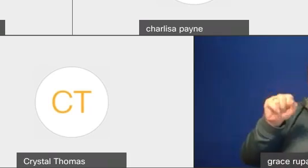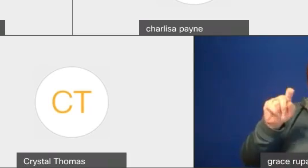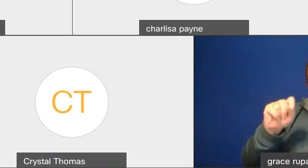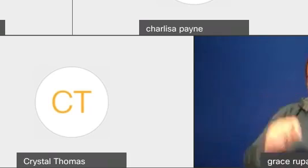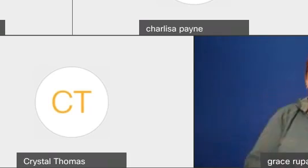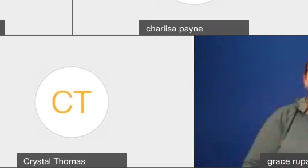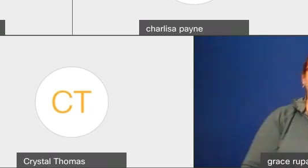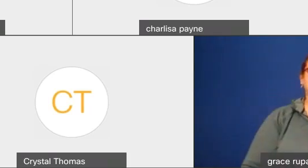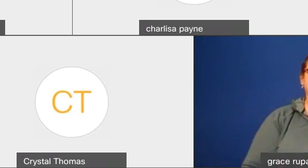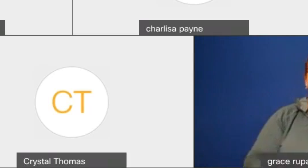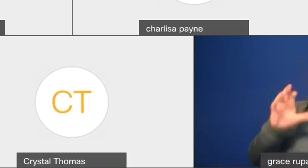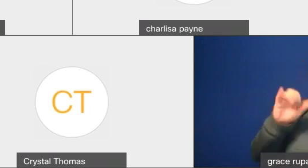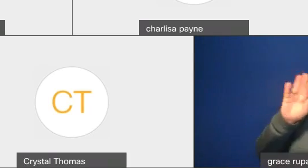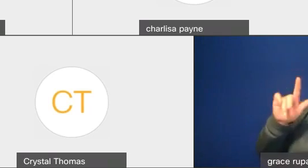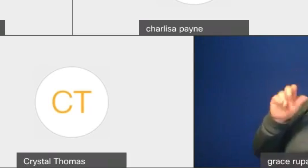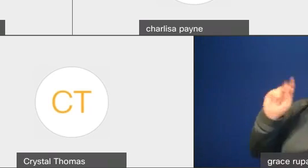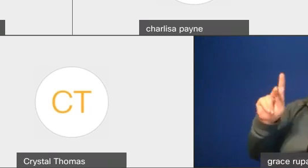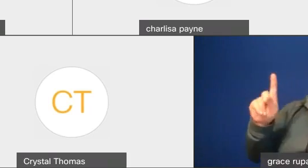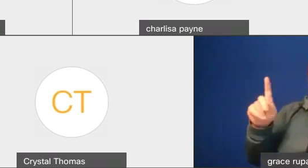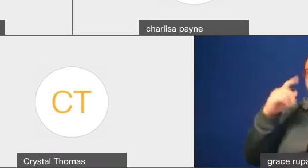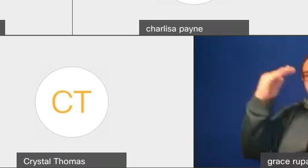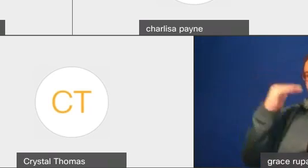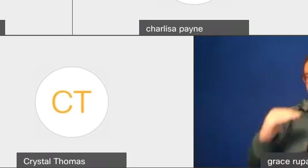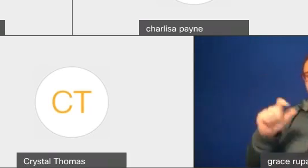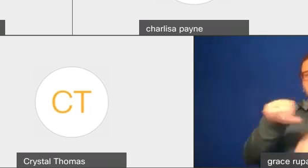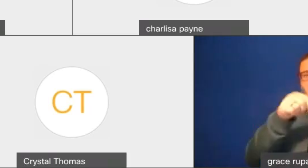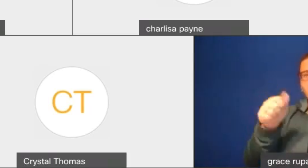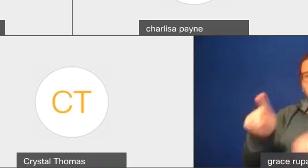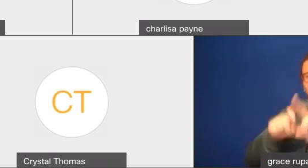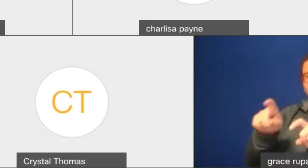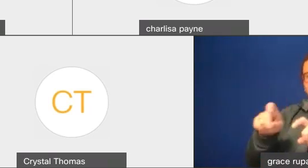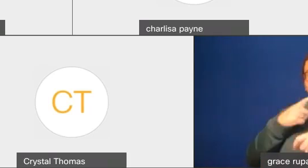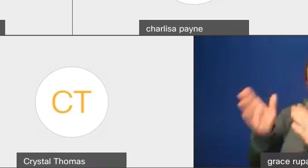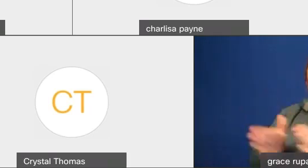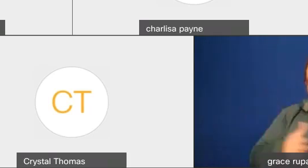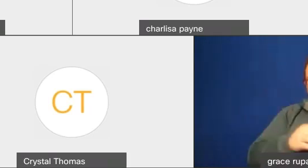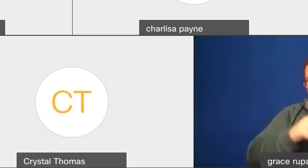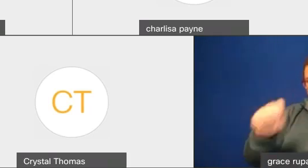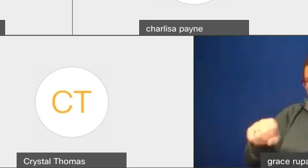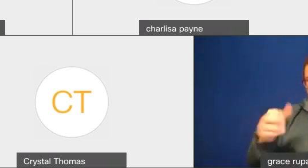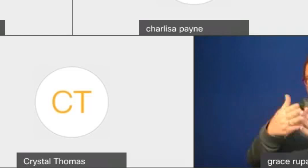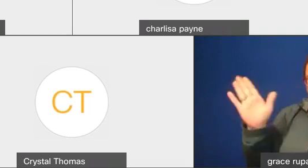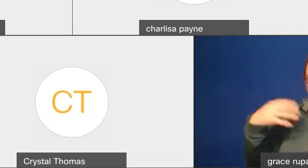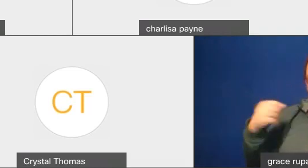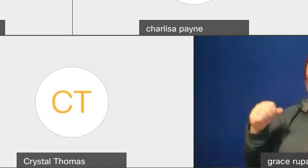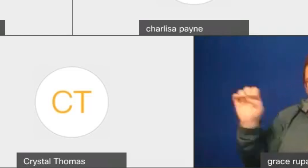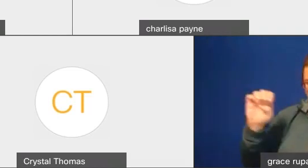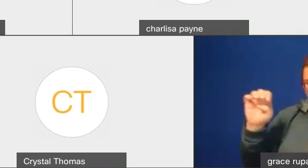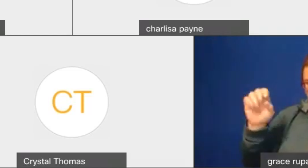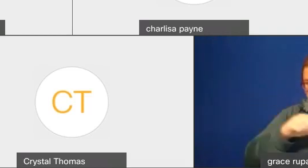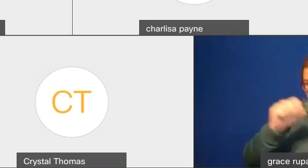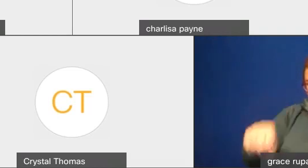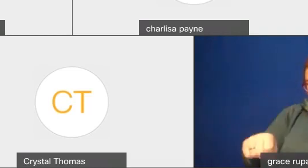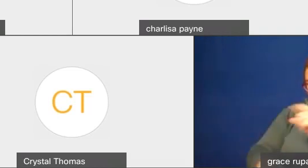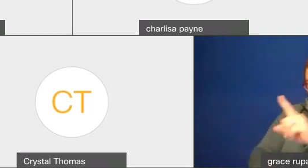Director Reese, anything you may know about plans to extend the public health emergency? Yes,